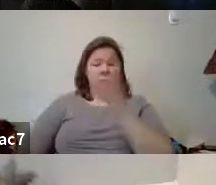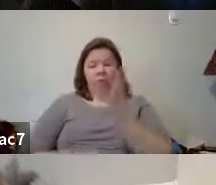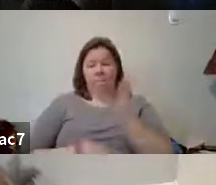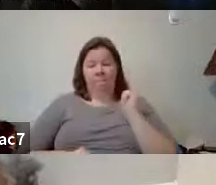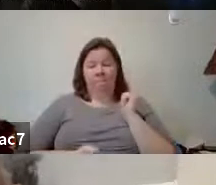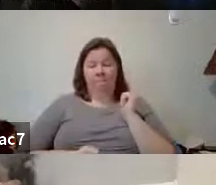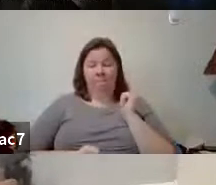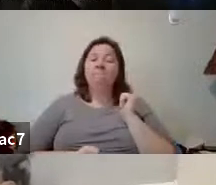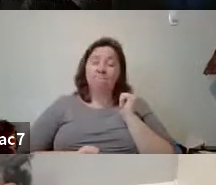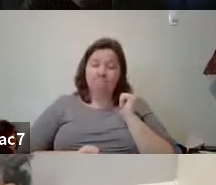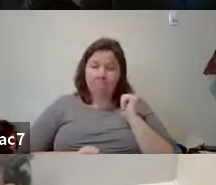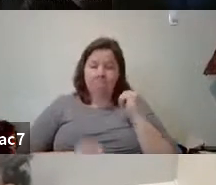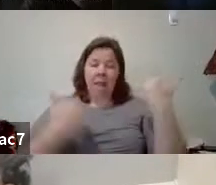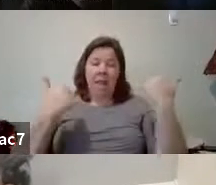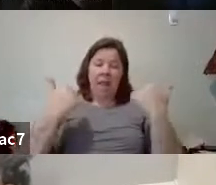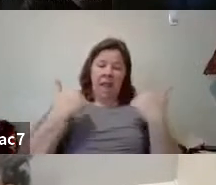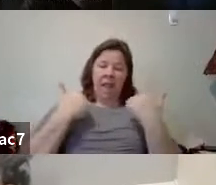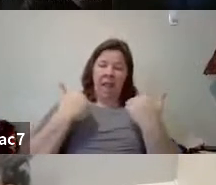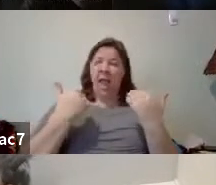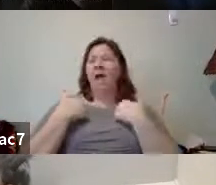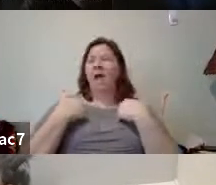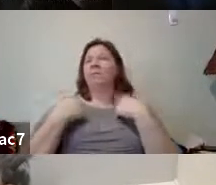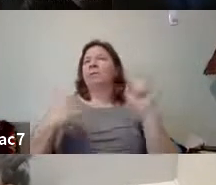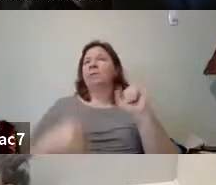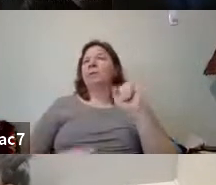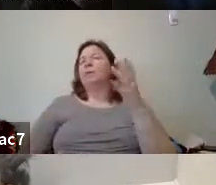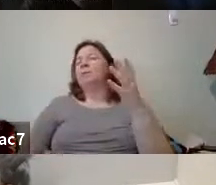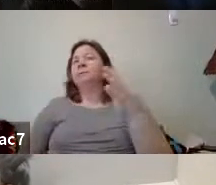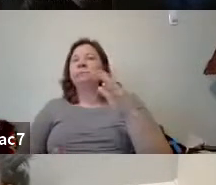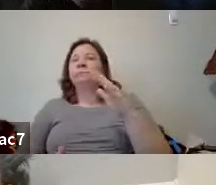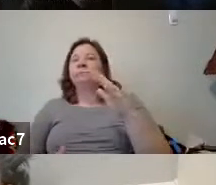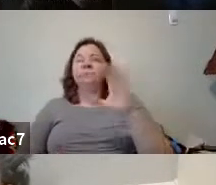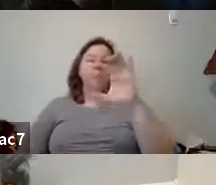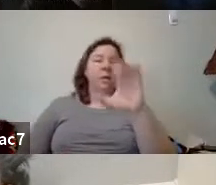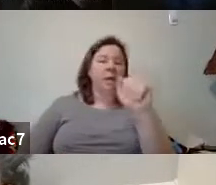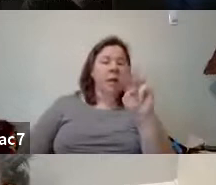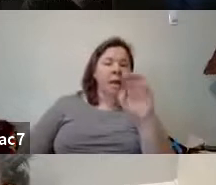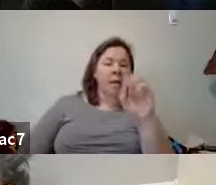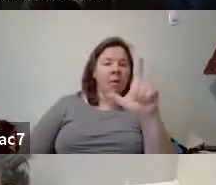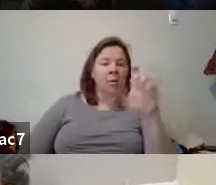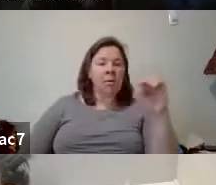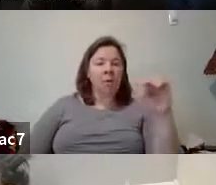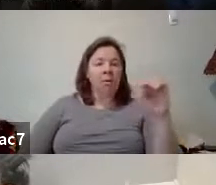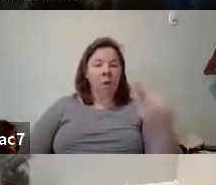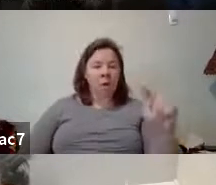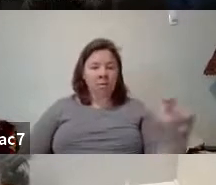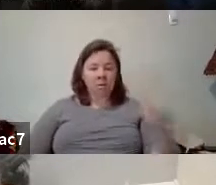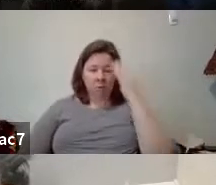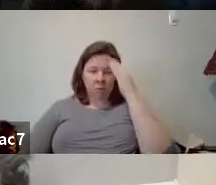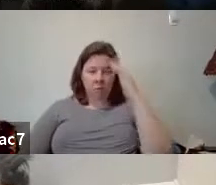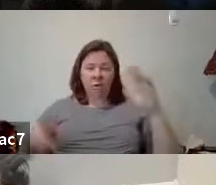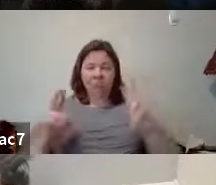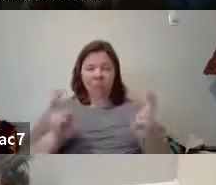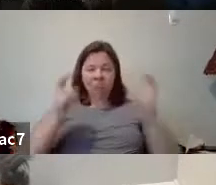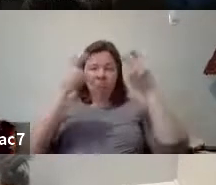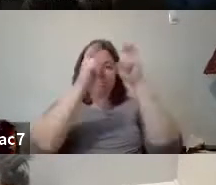like having Camelot in your backyard. You're going to have things available to your children and grandchildren, and your great-grandchildren aren't